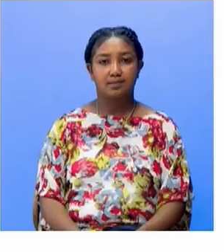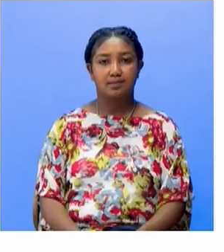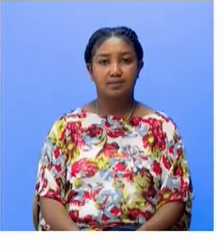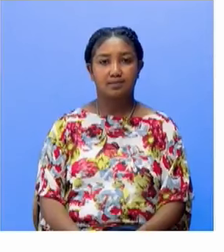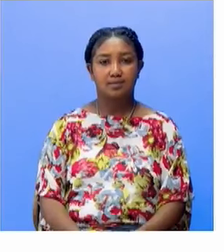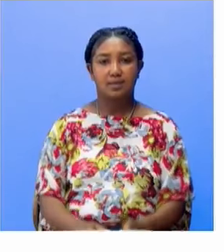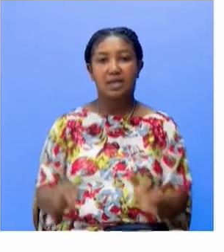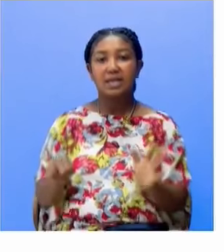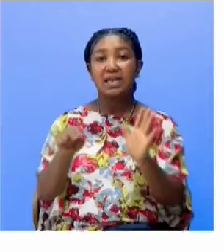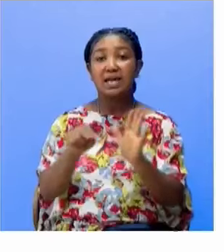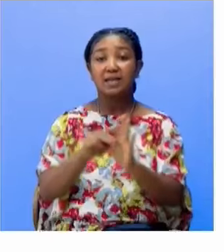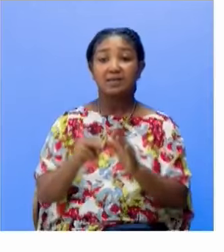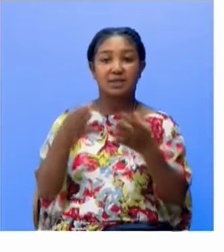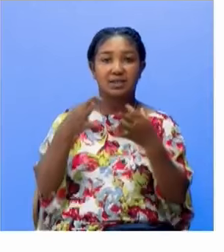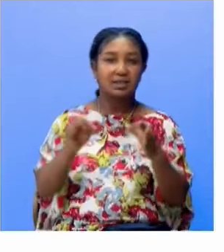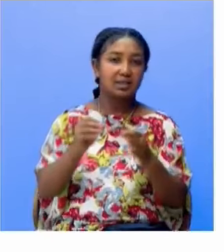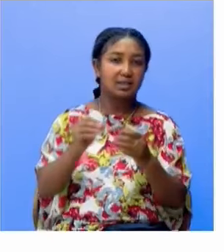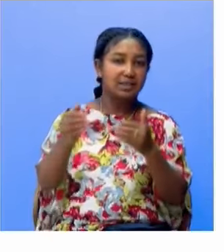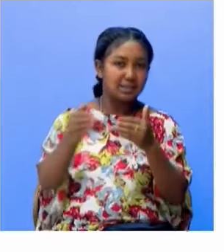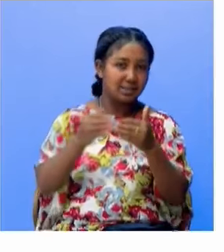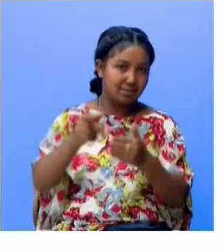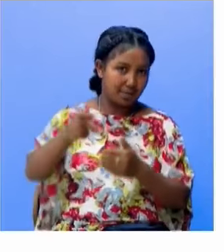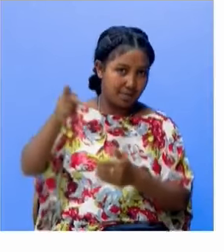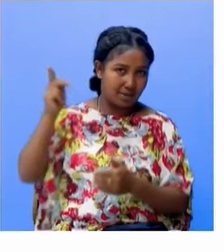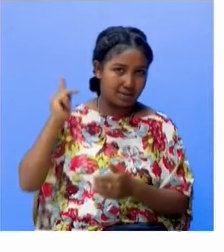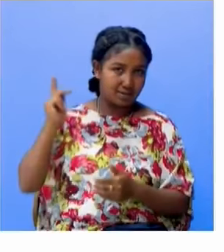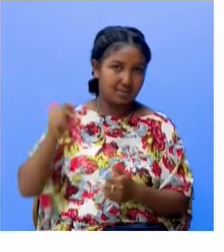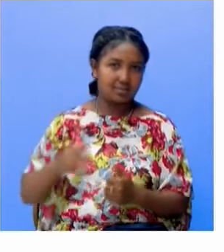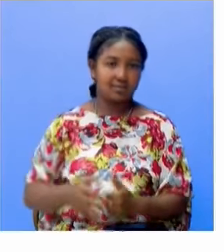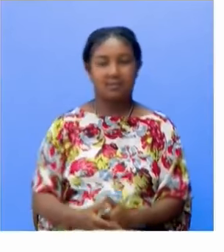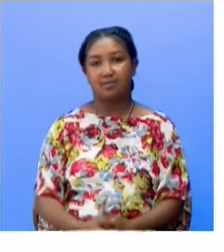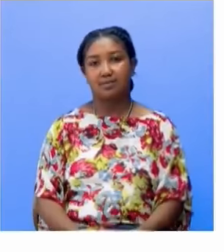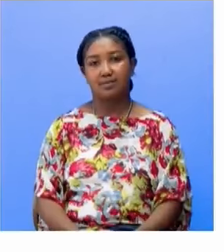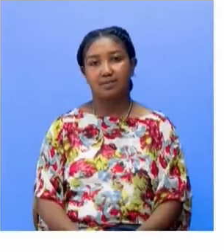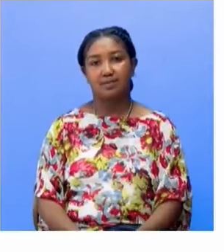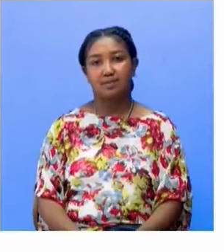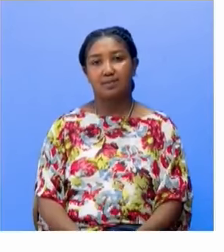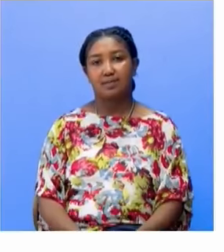in past, in simple past.